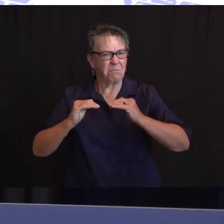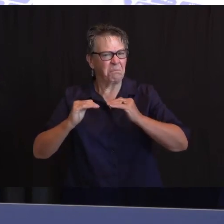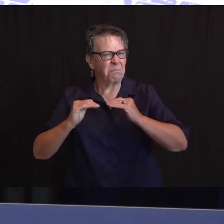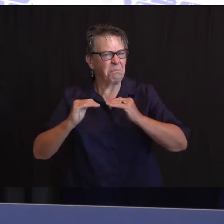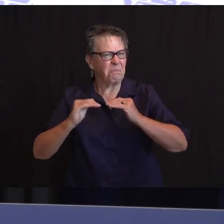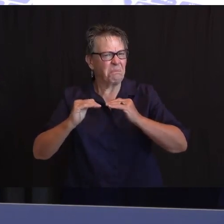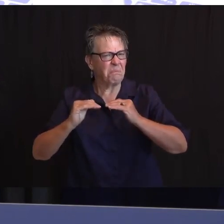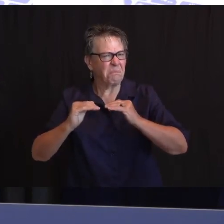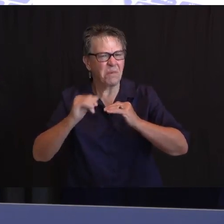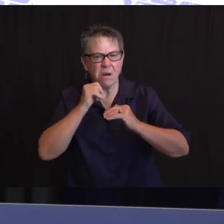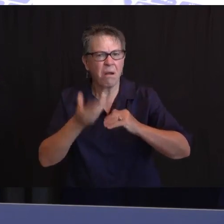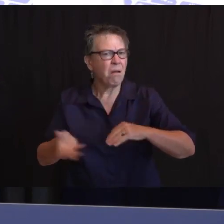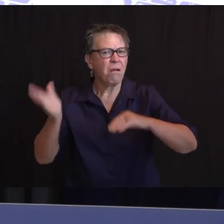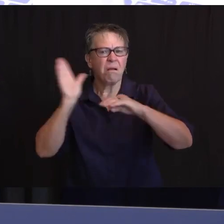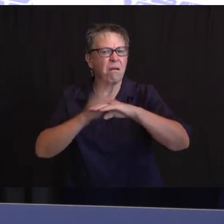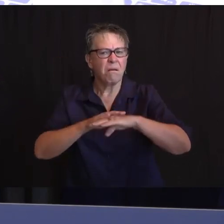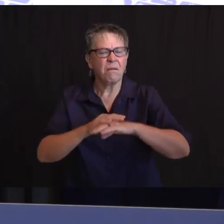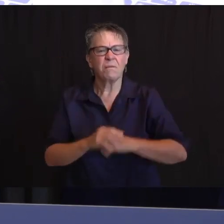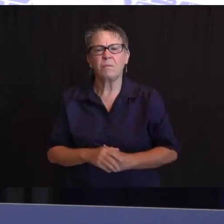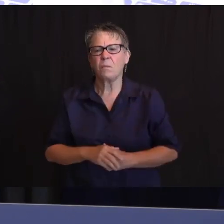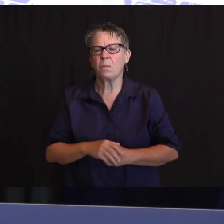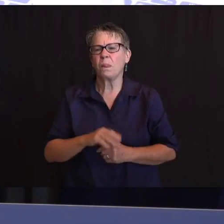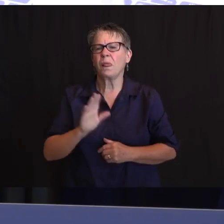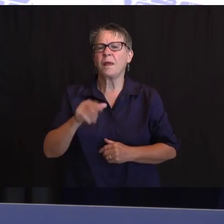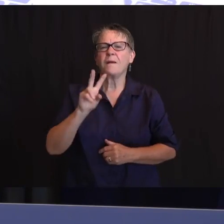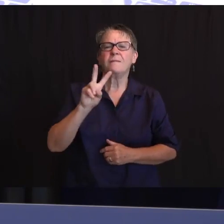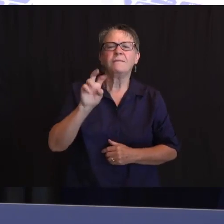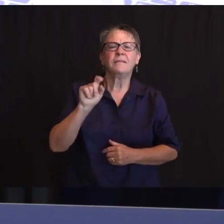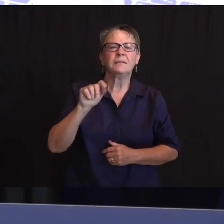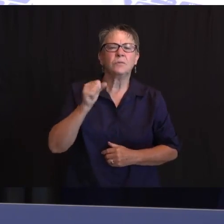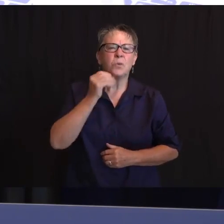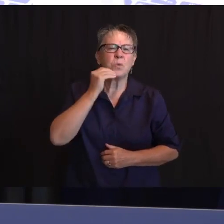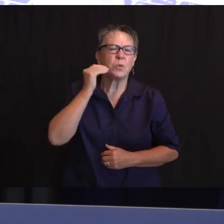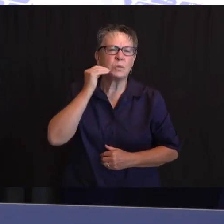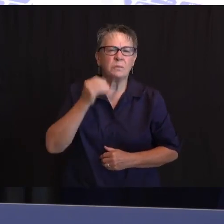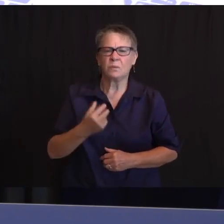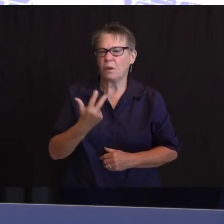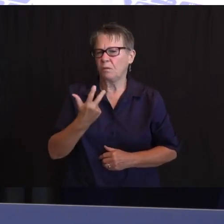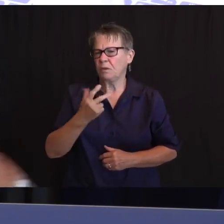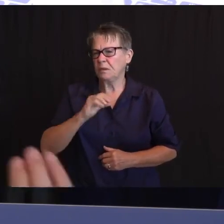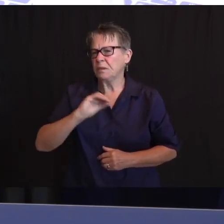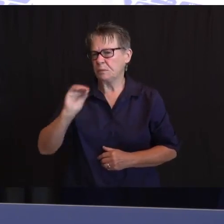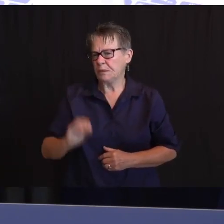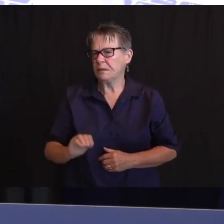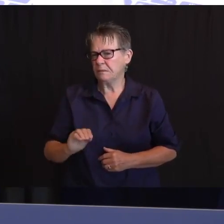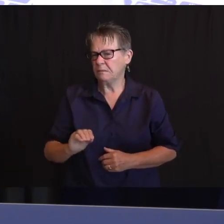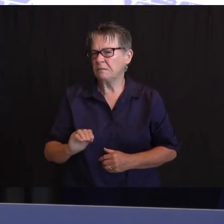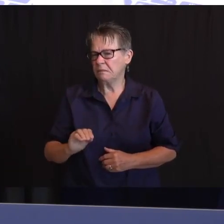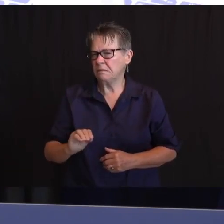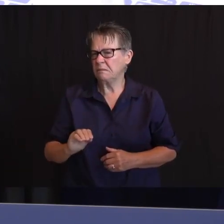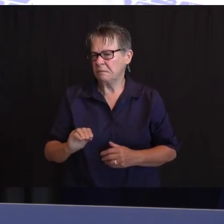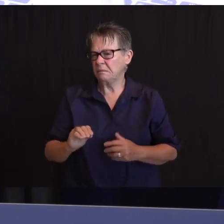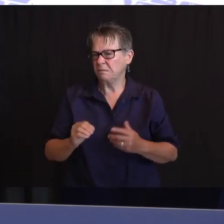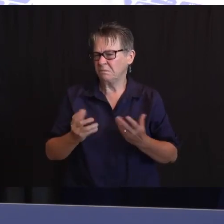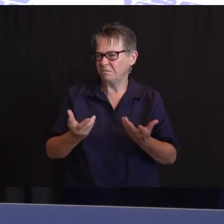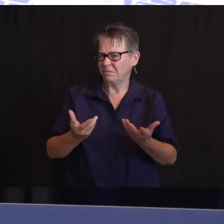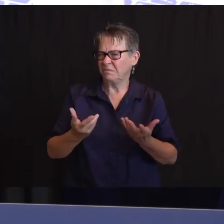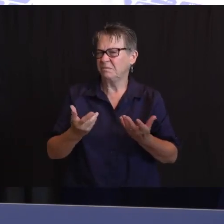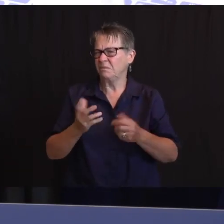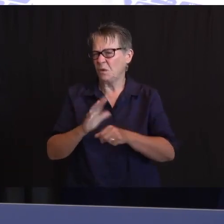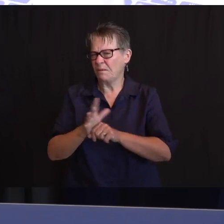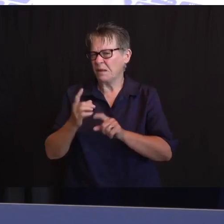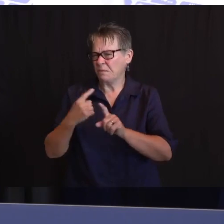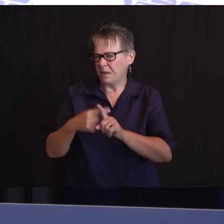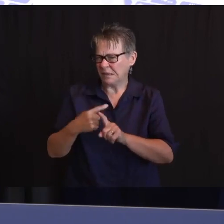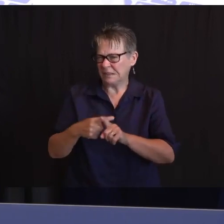3% positivity. Our correctional facilities are in the third phase of testing their entire populations,